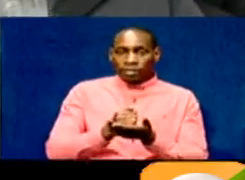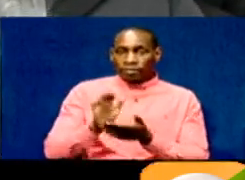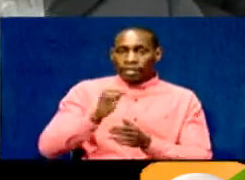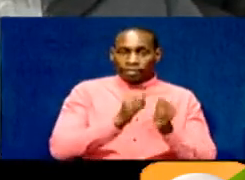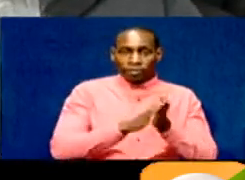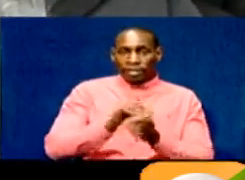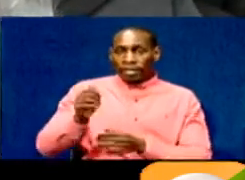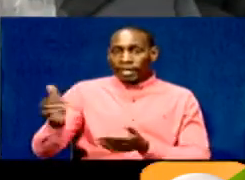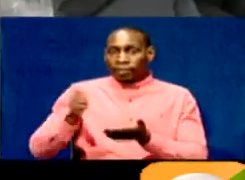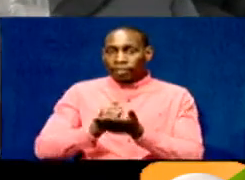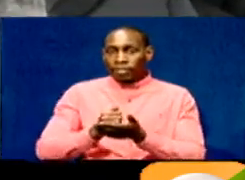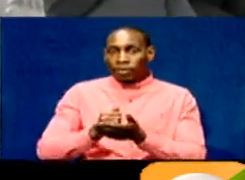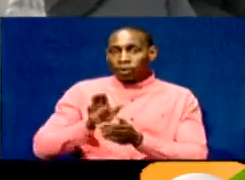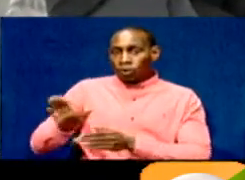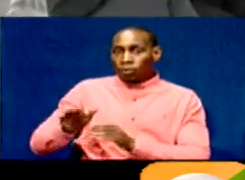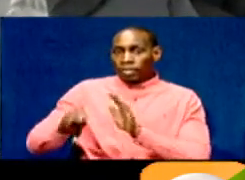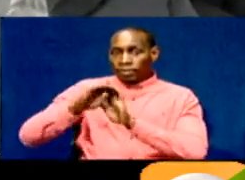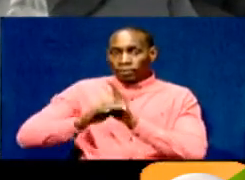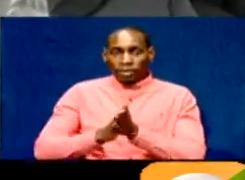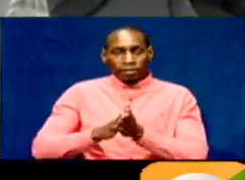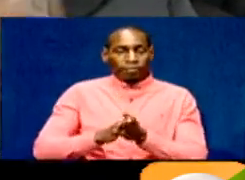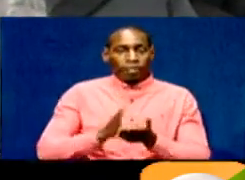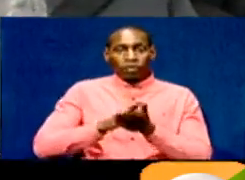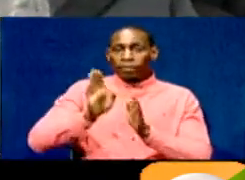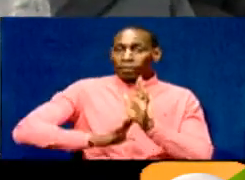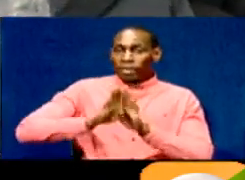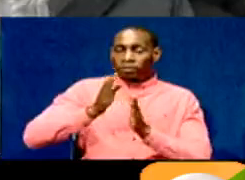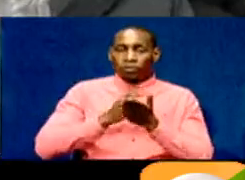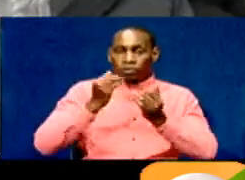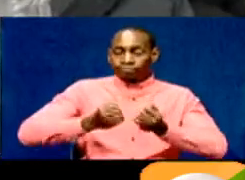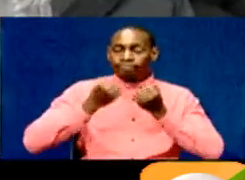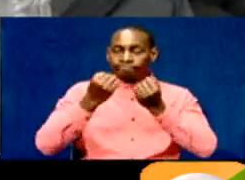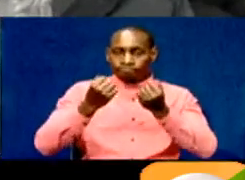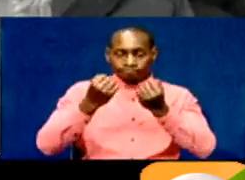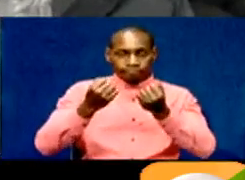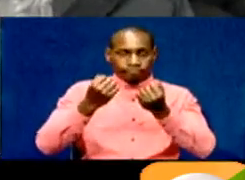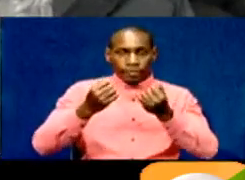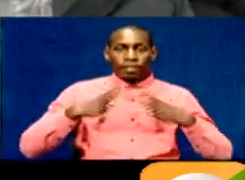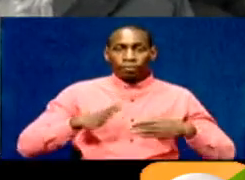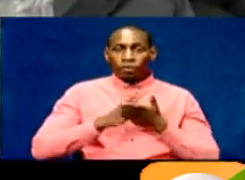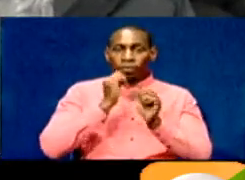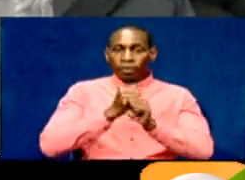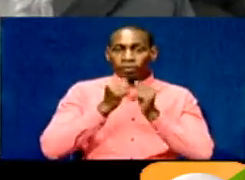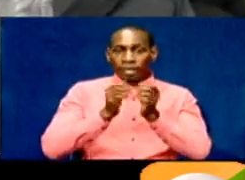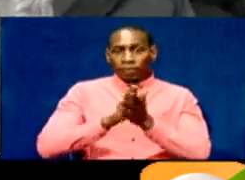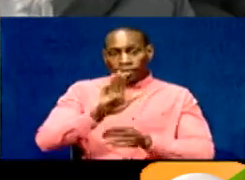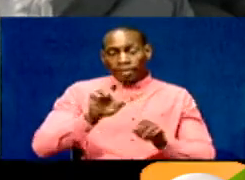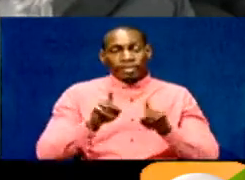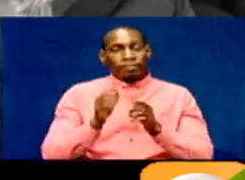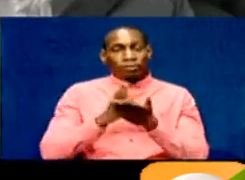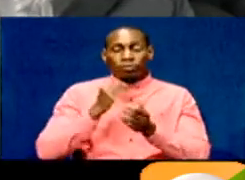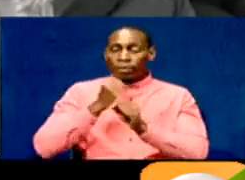for breakfast. And the rest is history. I think you've developed to be one of the strongest people I've worked with, one of the